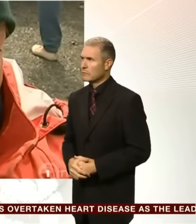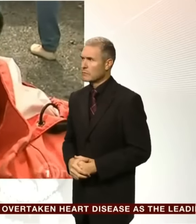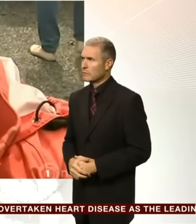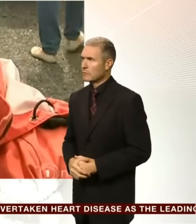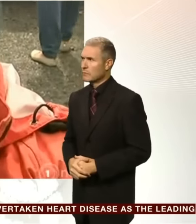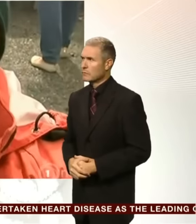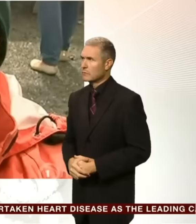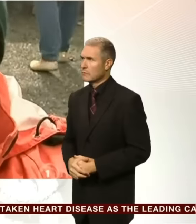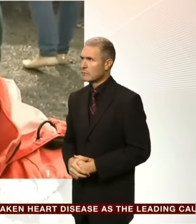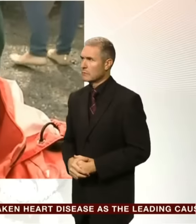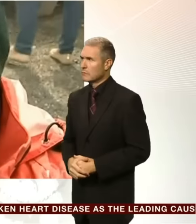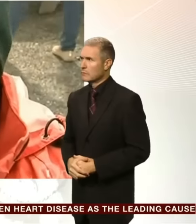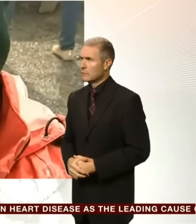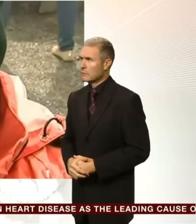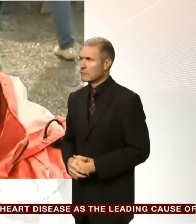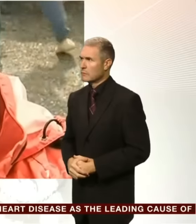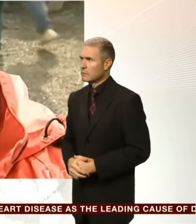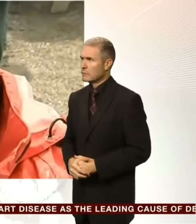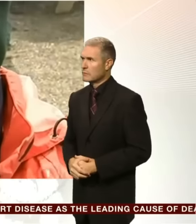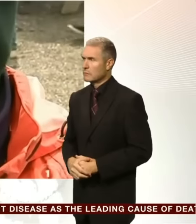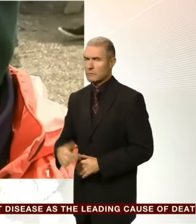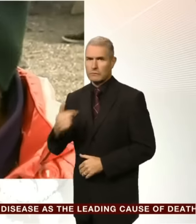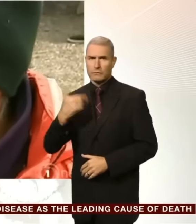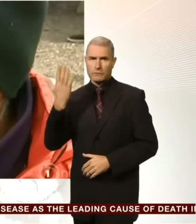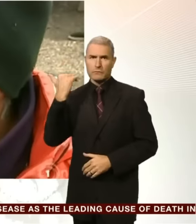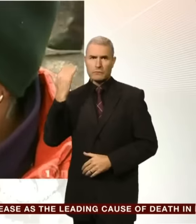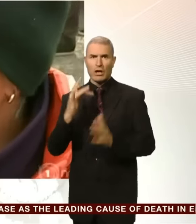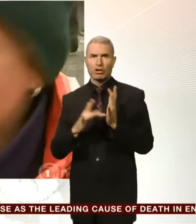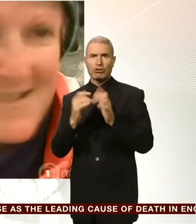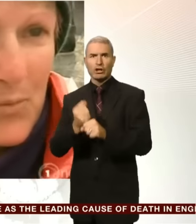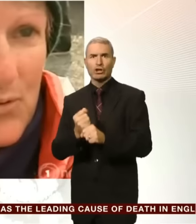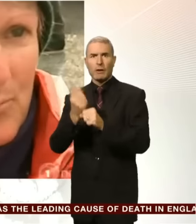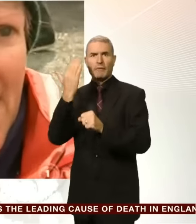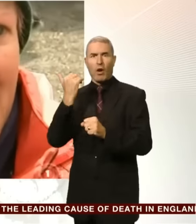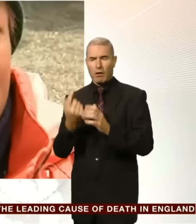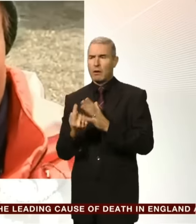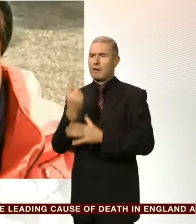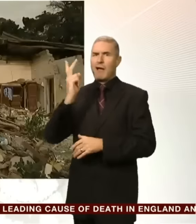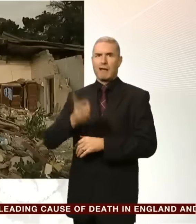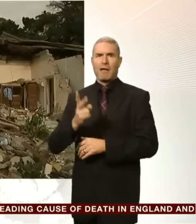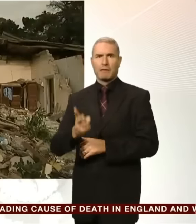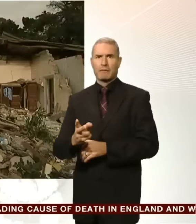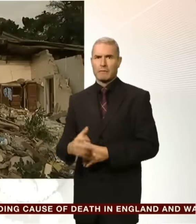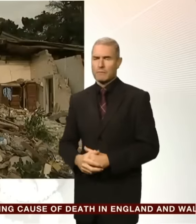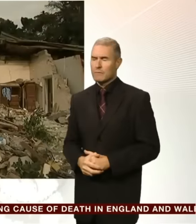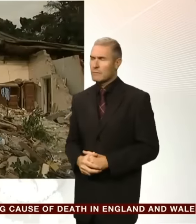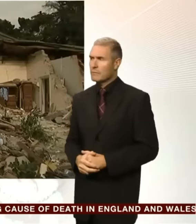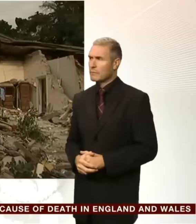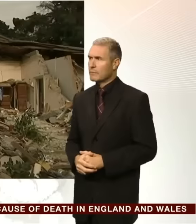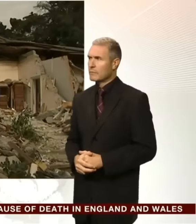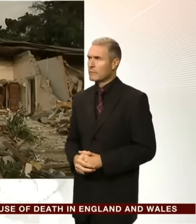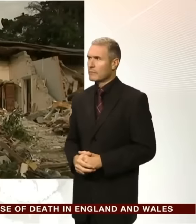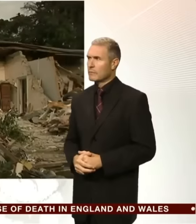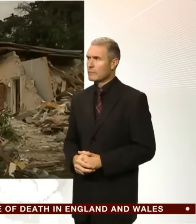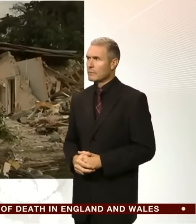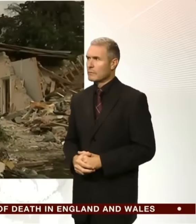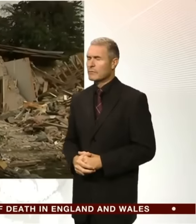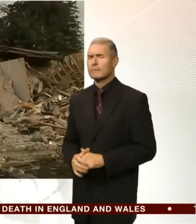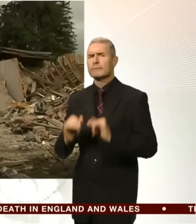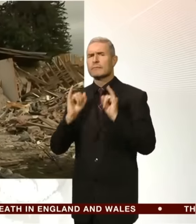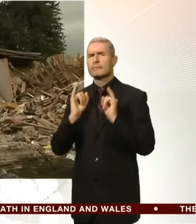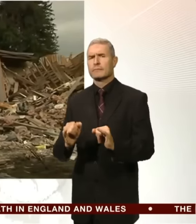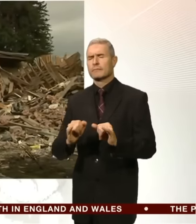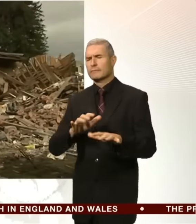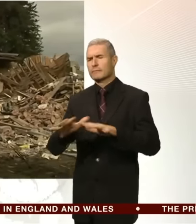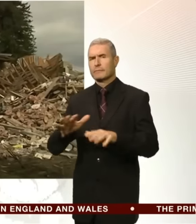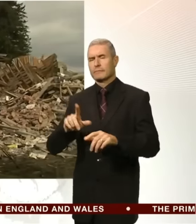Do you want us to... It's in the Christchurch ones. And let's just put it all back. The greatest impact has been